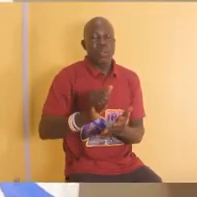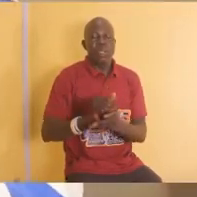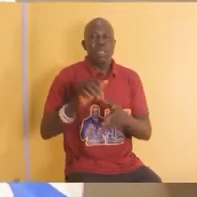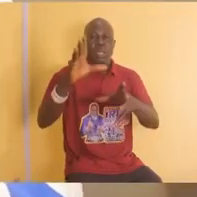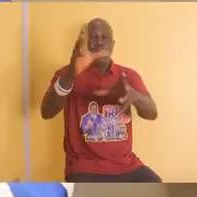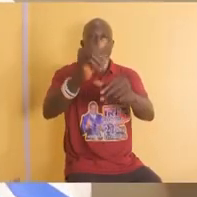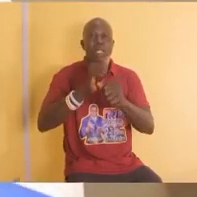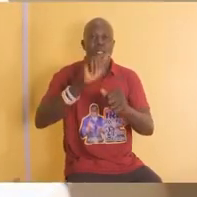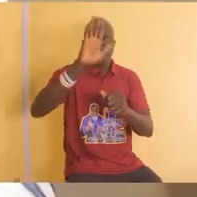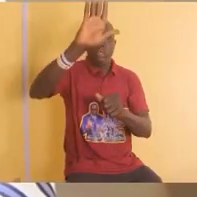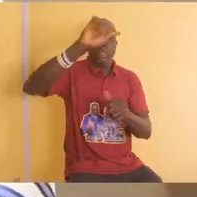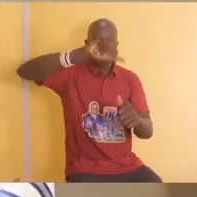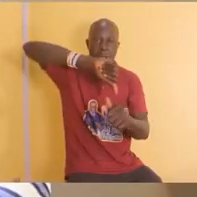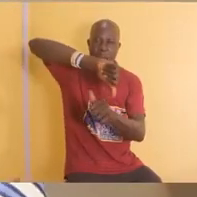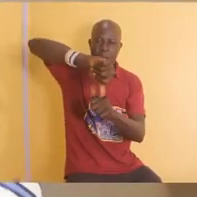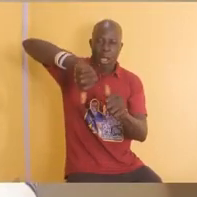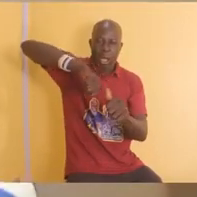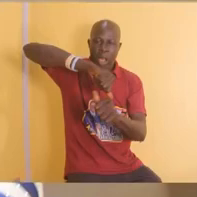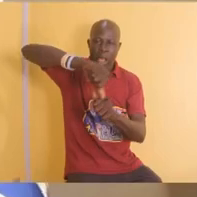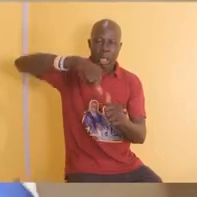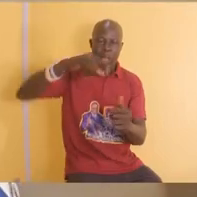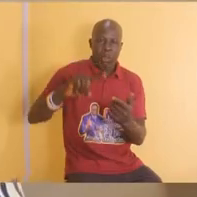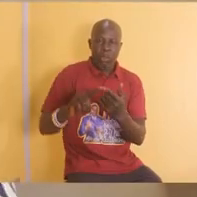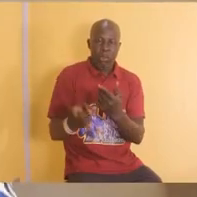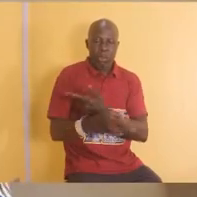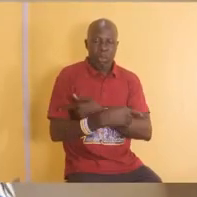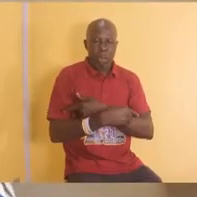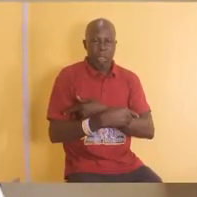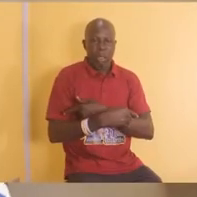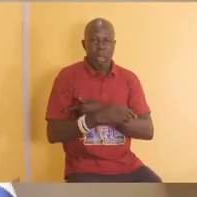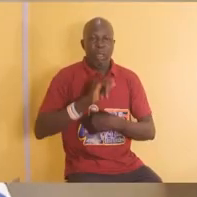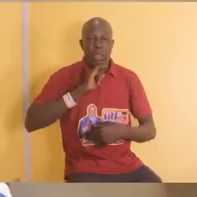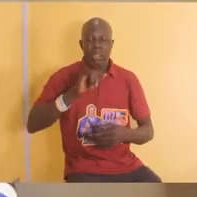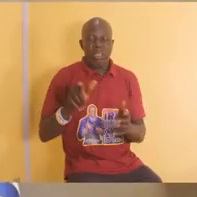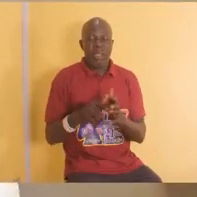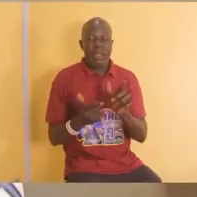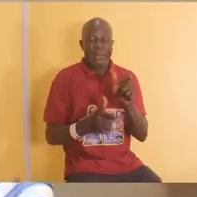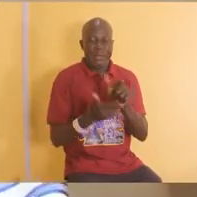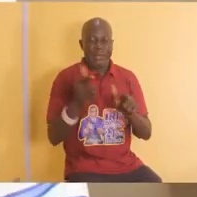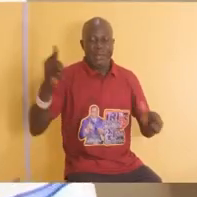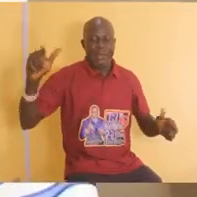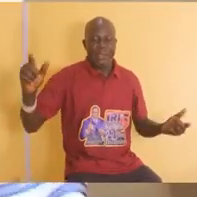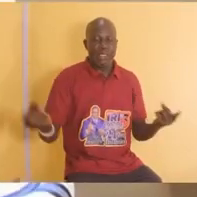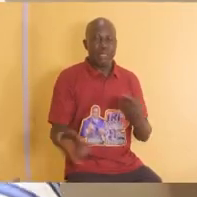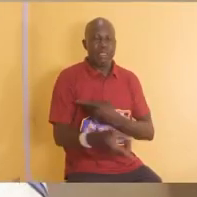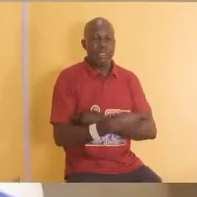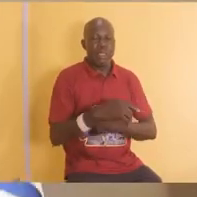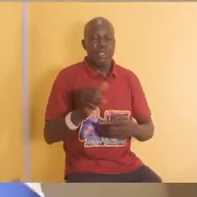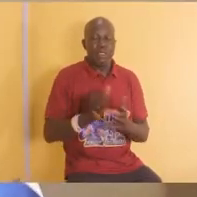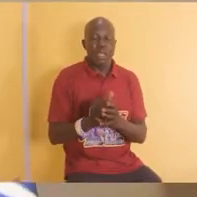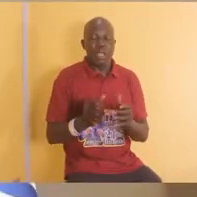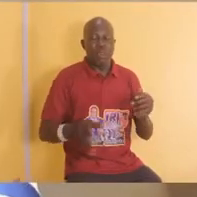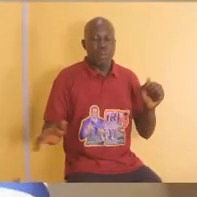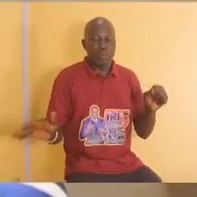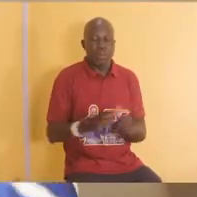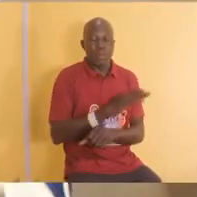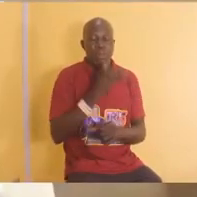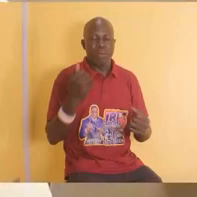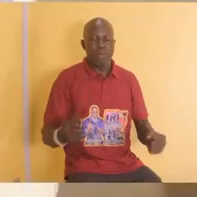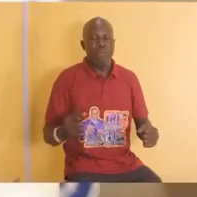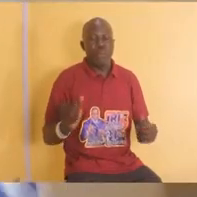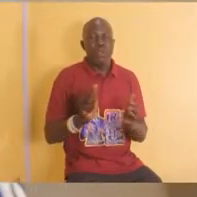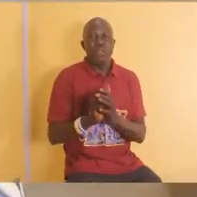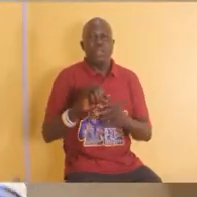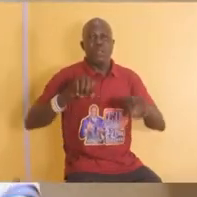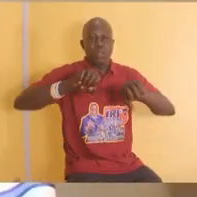Get your rosary. Get your heart ready. Today. Oje ojo to ni pa is a impact to si ni agbara that is so powerful ti de